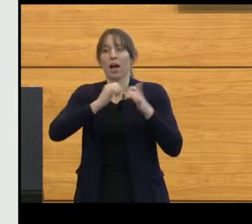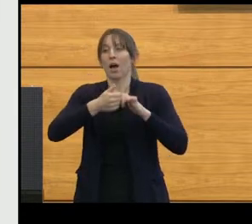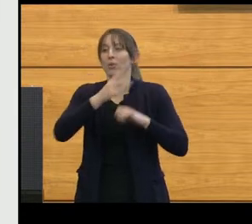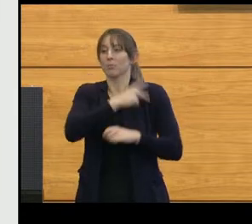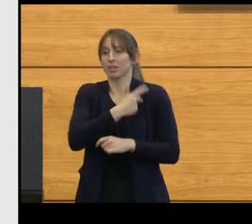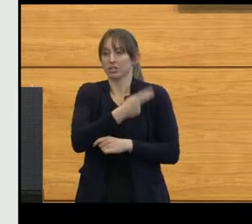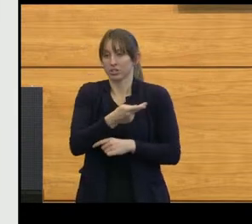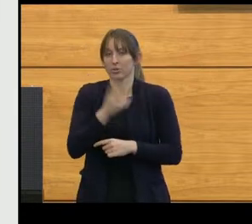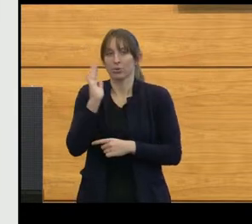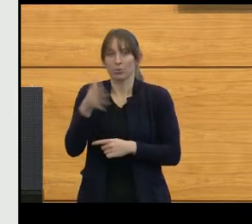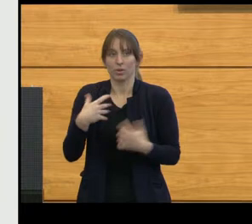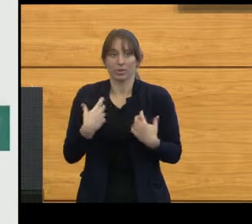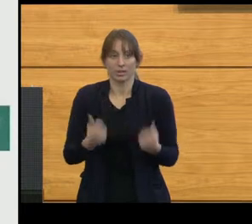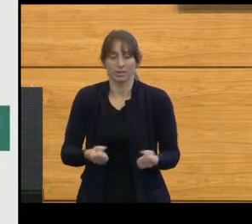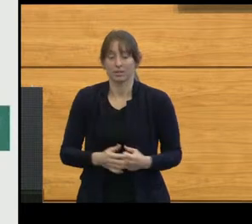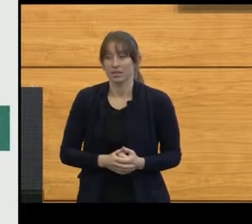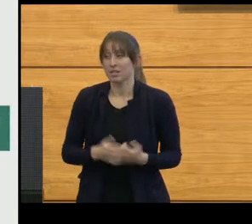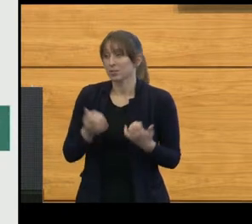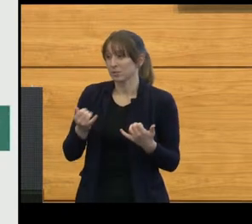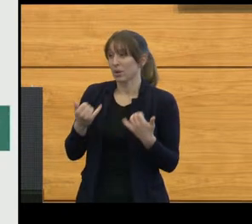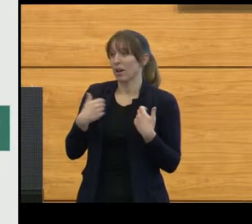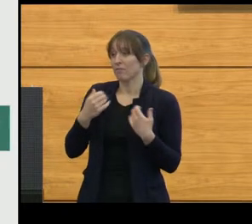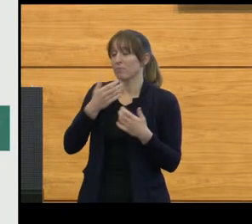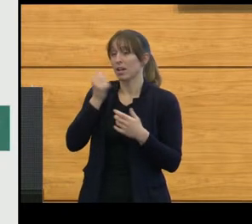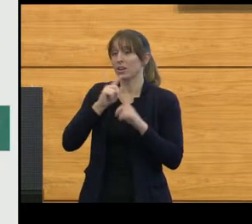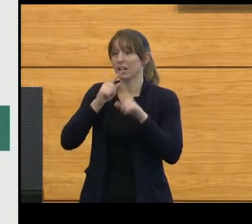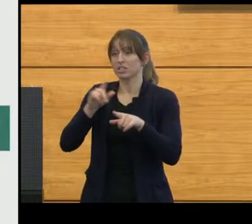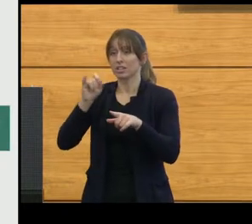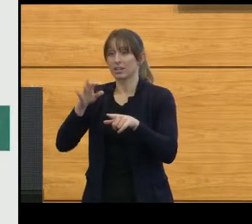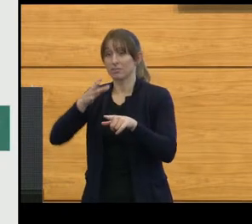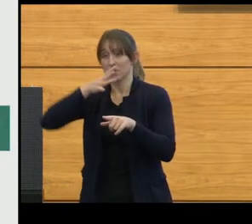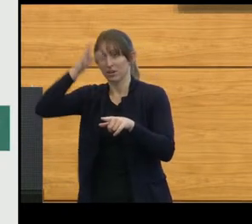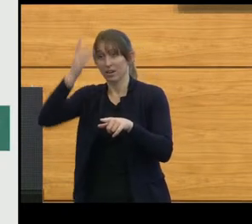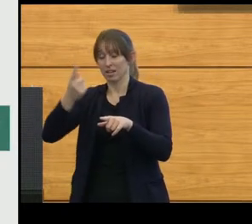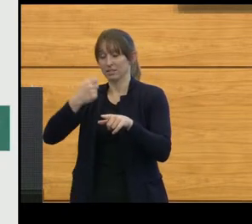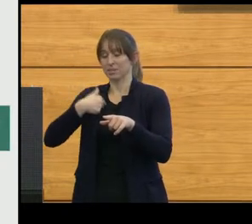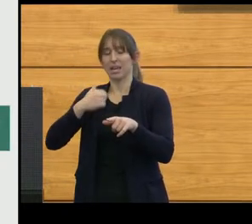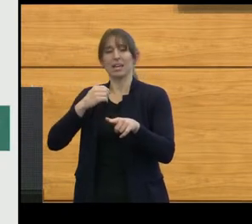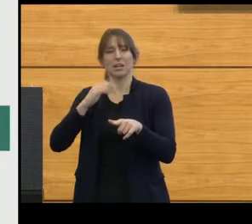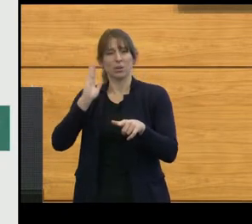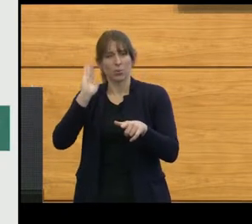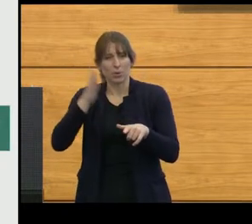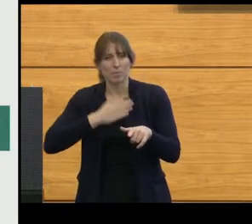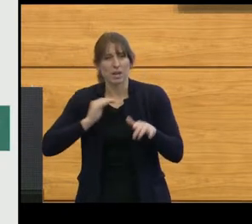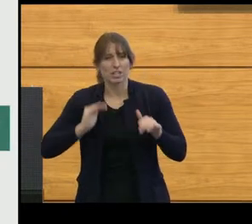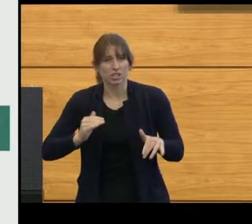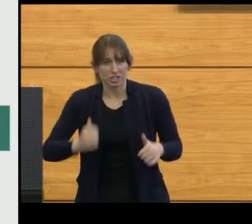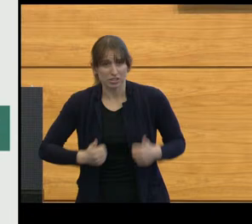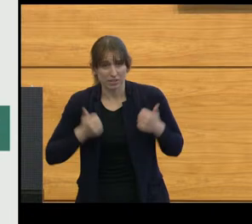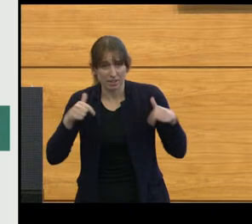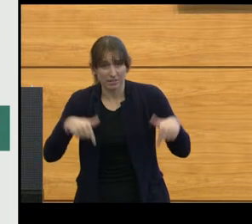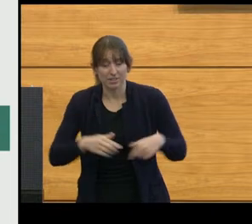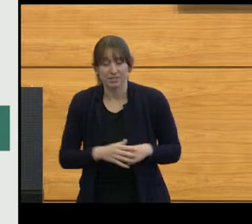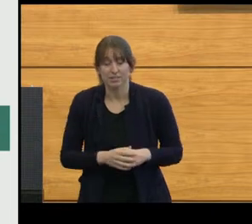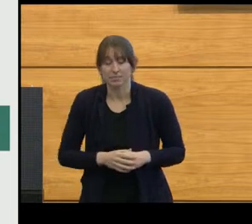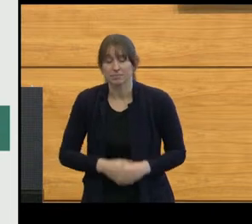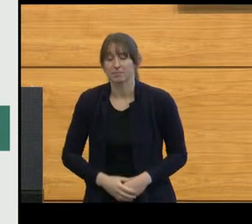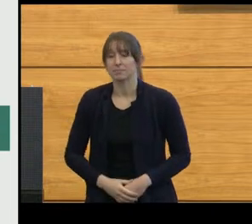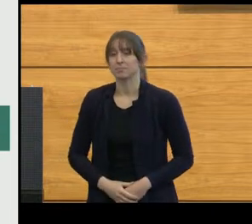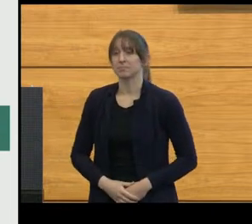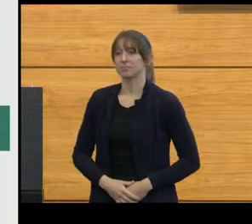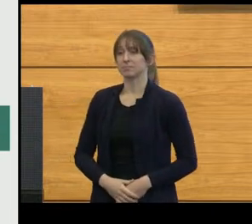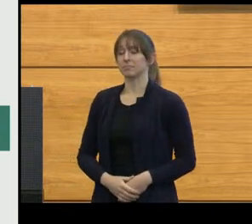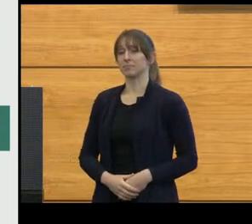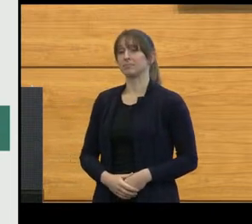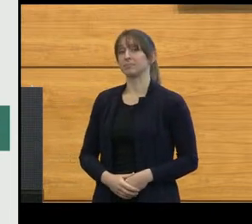to me, is my child going to survive this? We're also understanding that it's an international consortium that